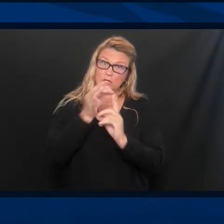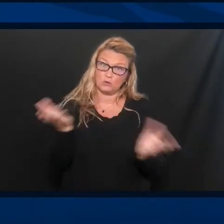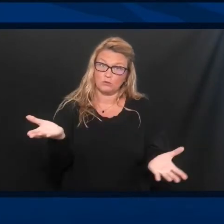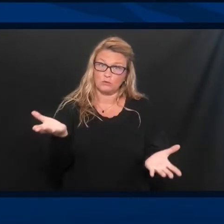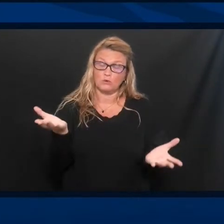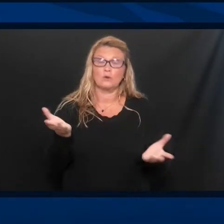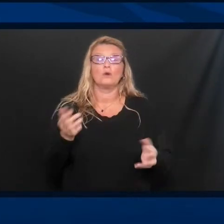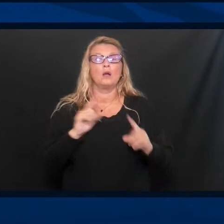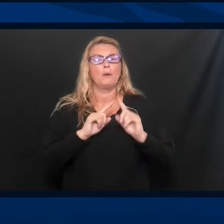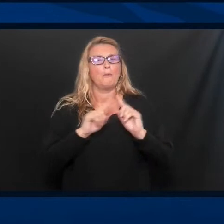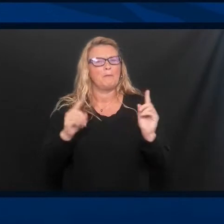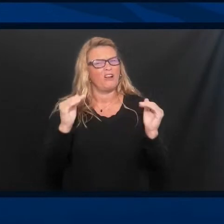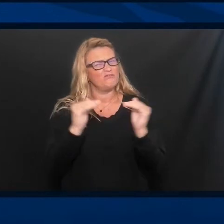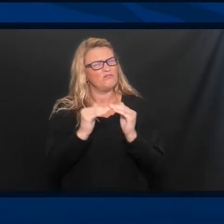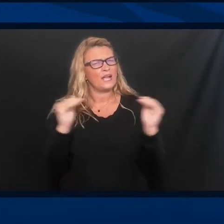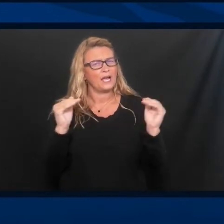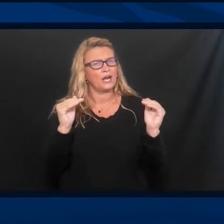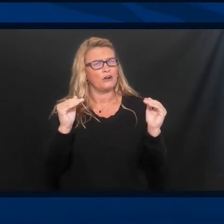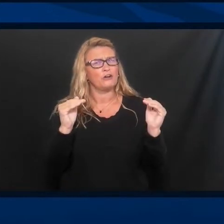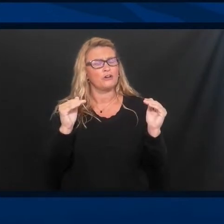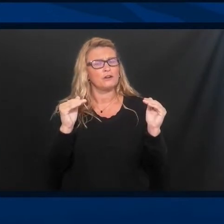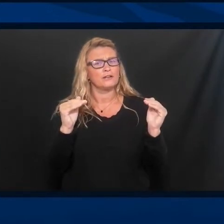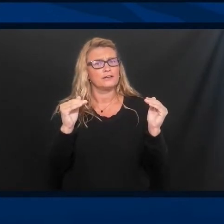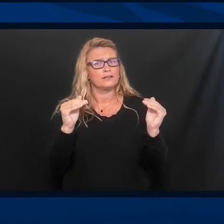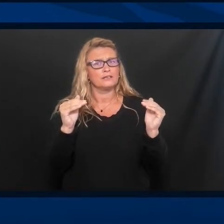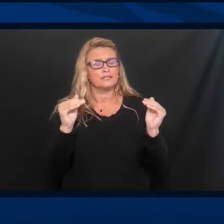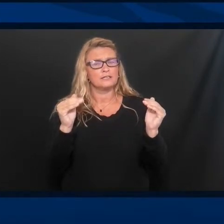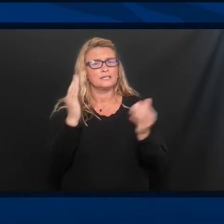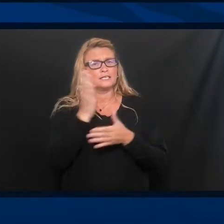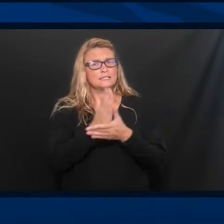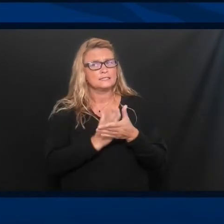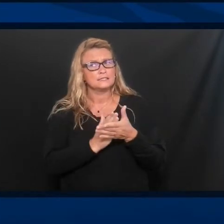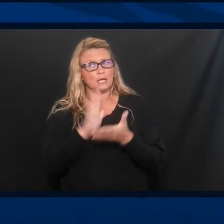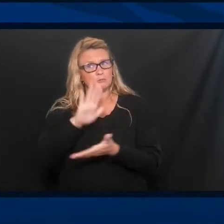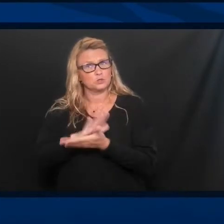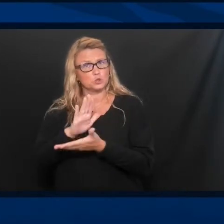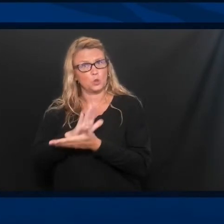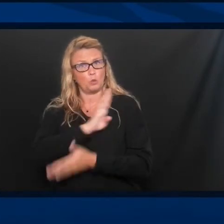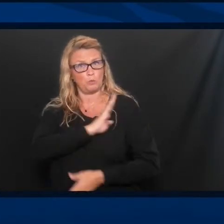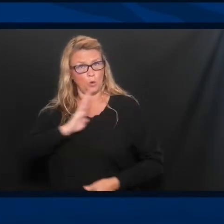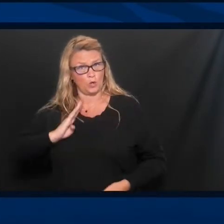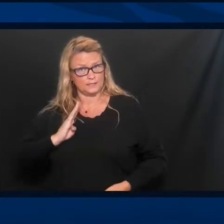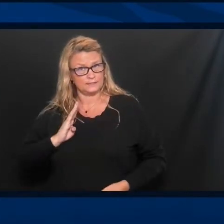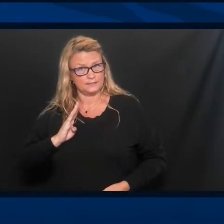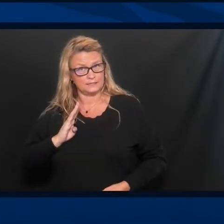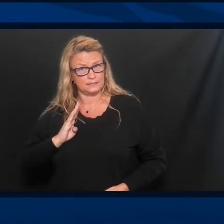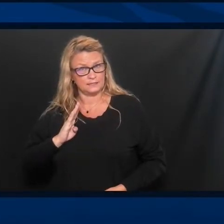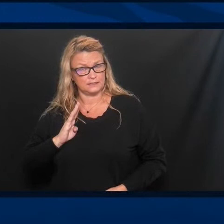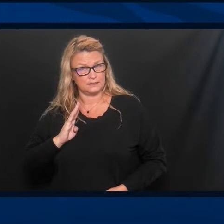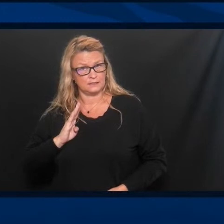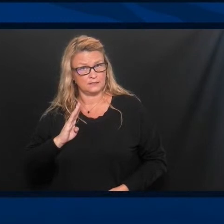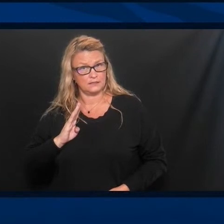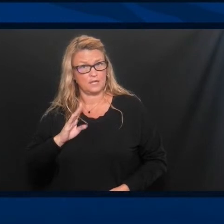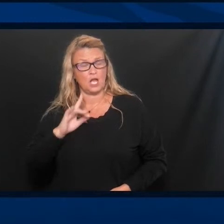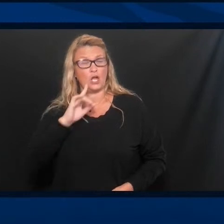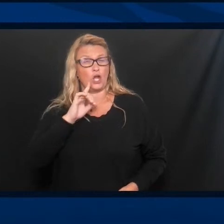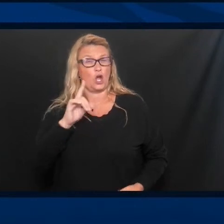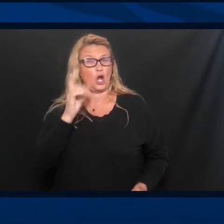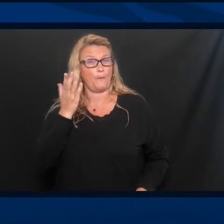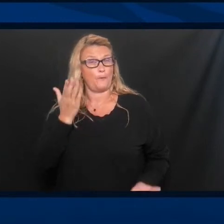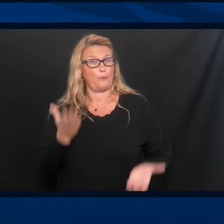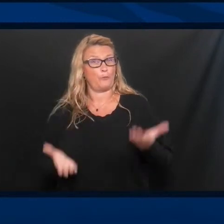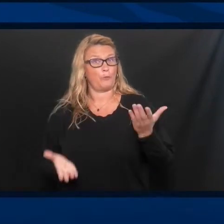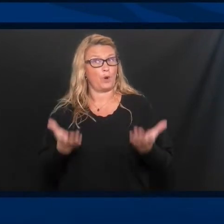Although I think it's fair to say, and we all know, that some school boards, as they are comprised, are probably